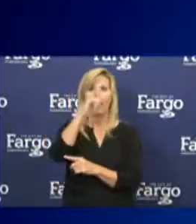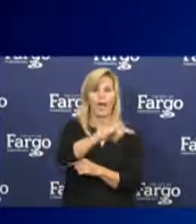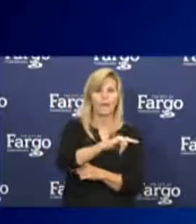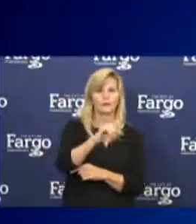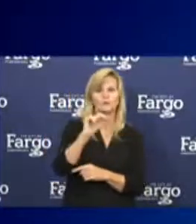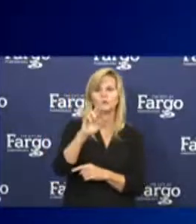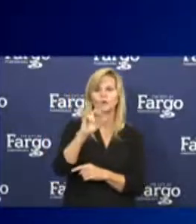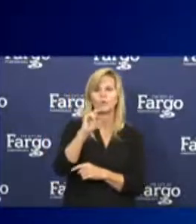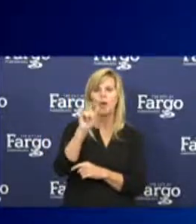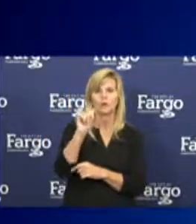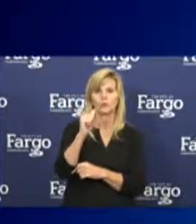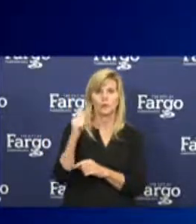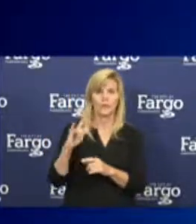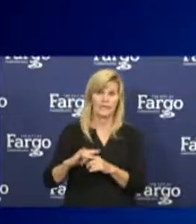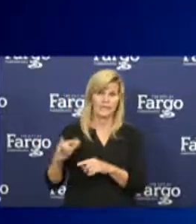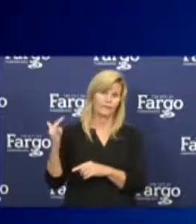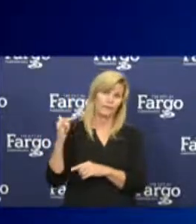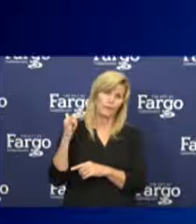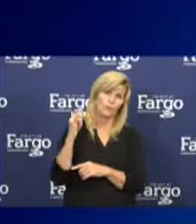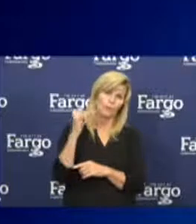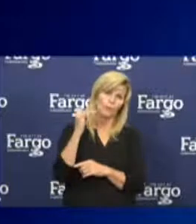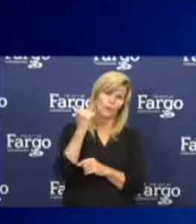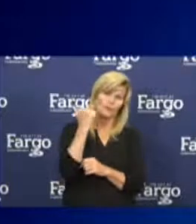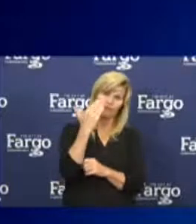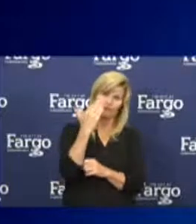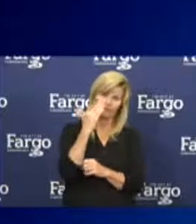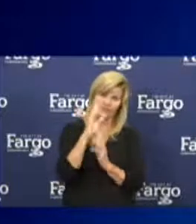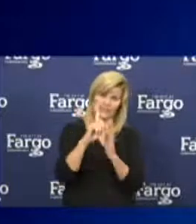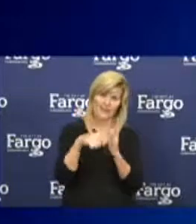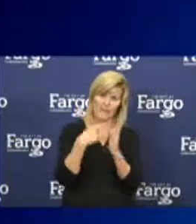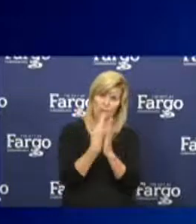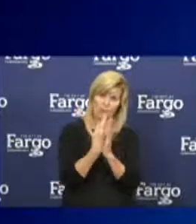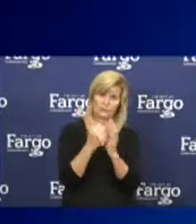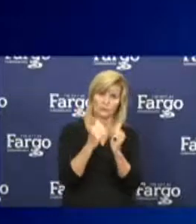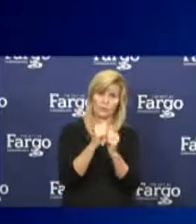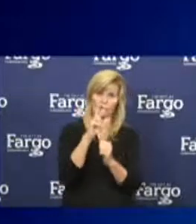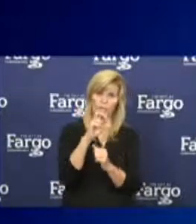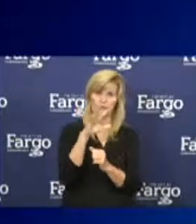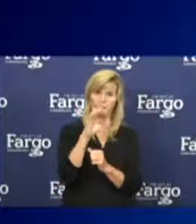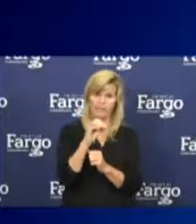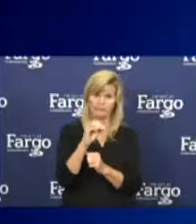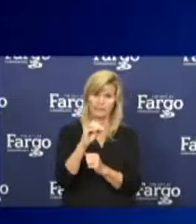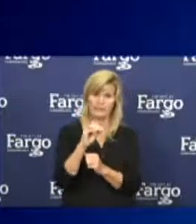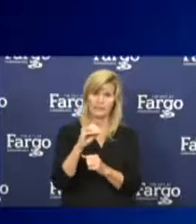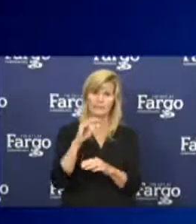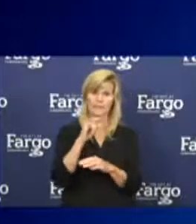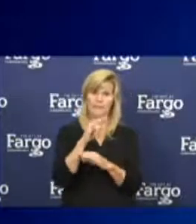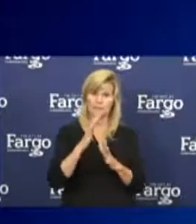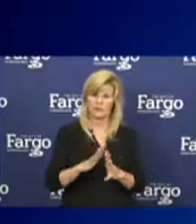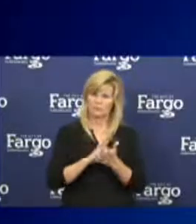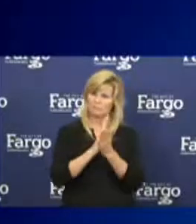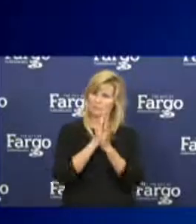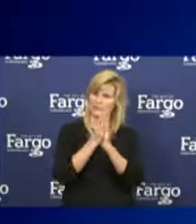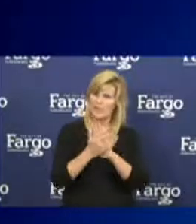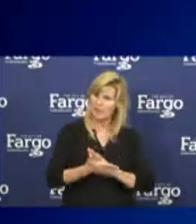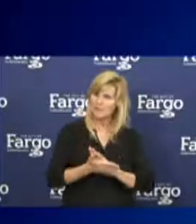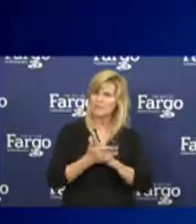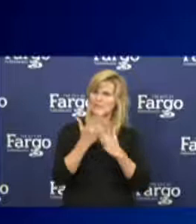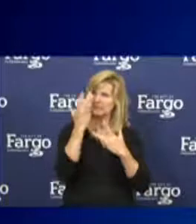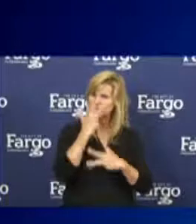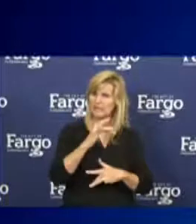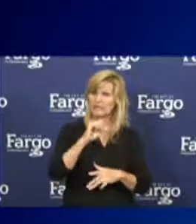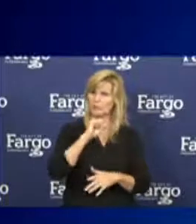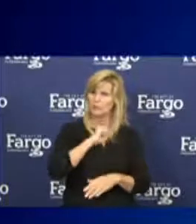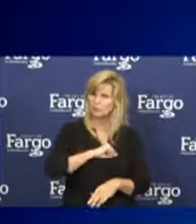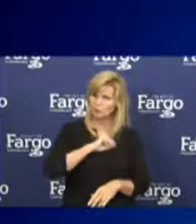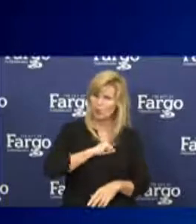for 15 hours on this plane with 350 other passengers. But he was getting very sick at that time and was coughing